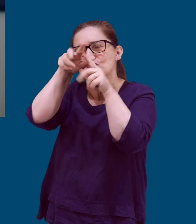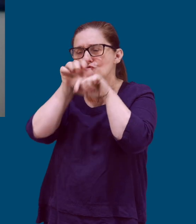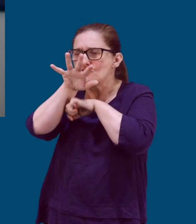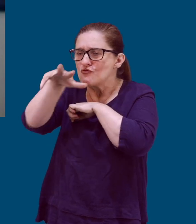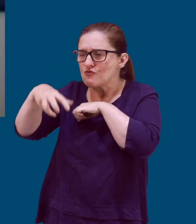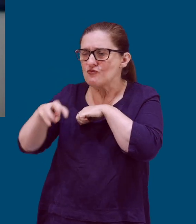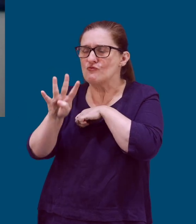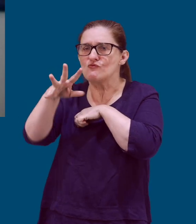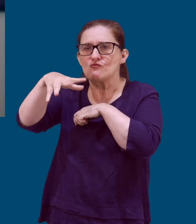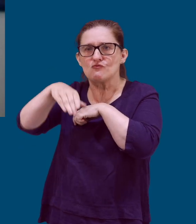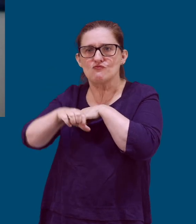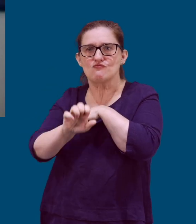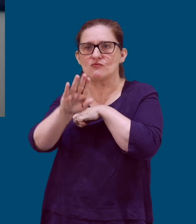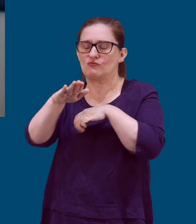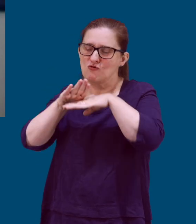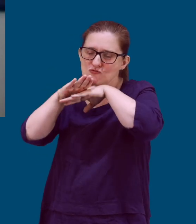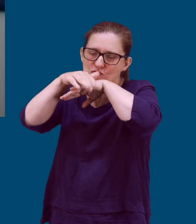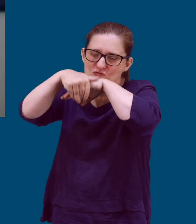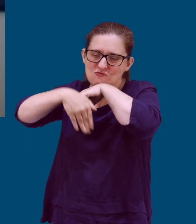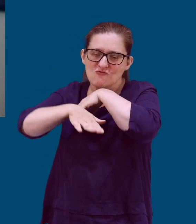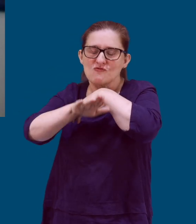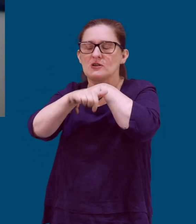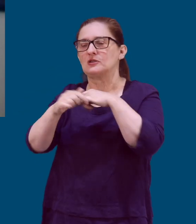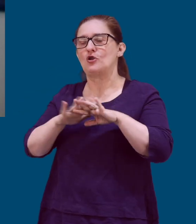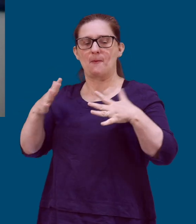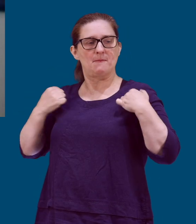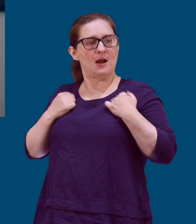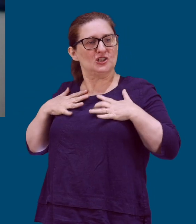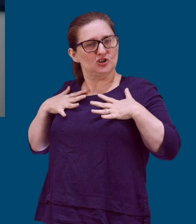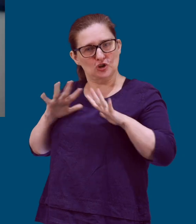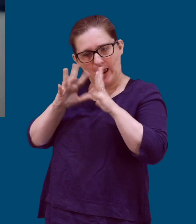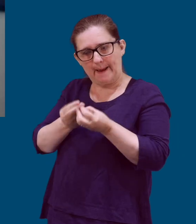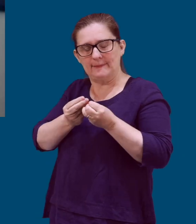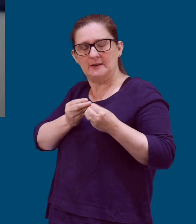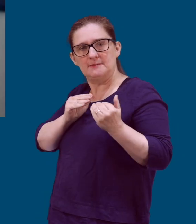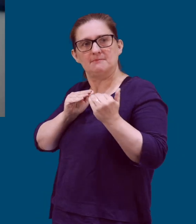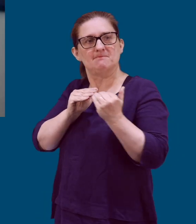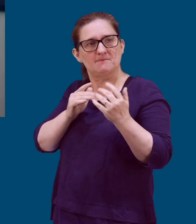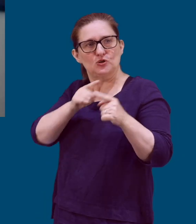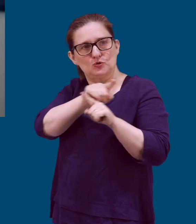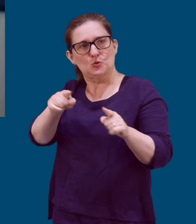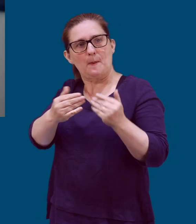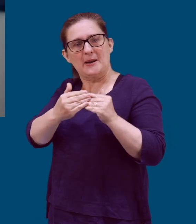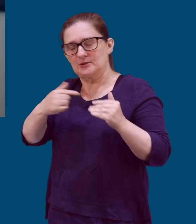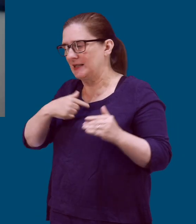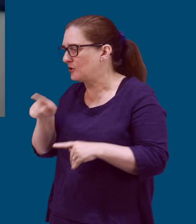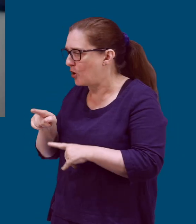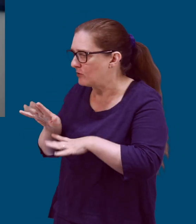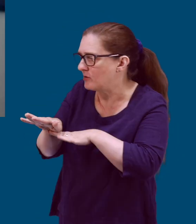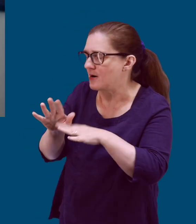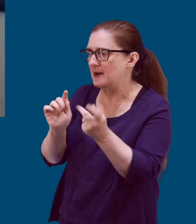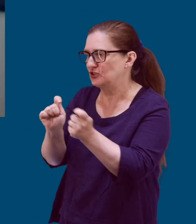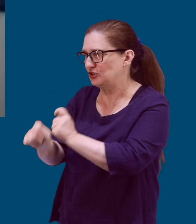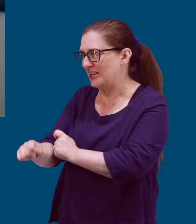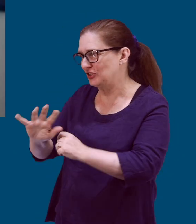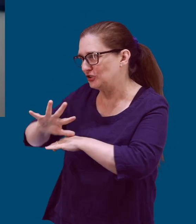as opposed to forcing your shape and your will upon it. It is a virtue to shed one's possessions, to sleep through